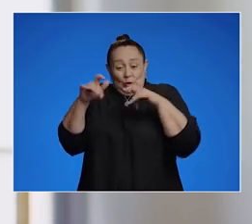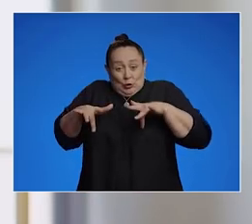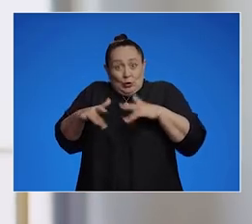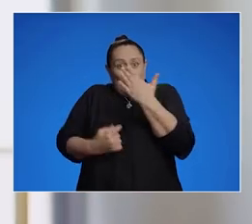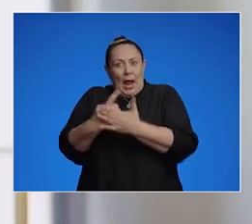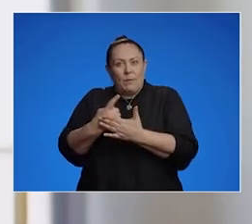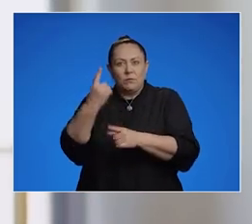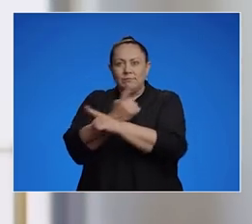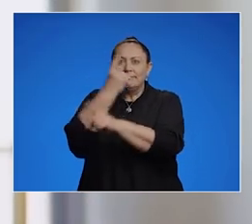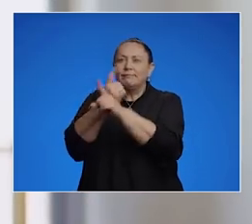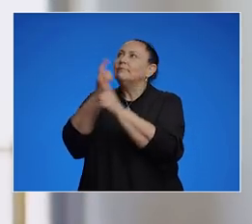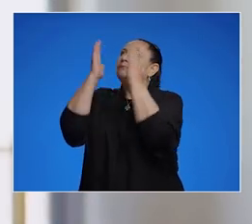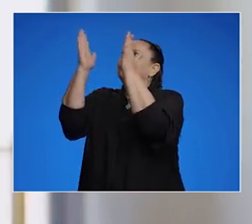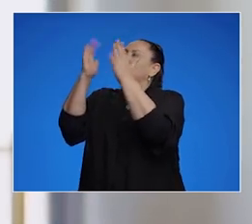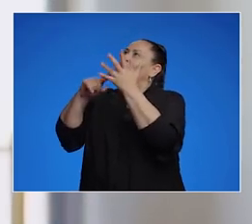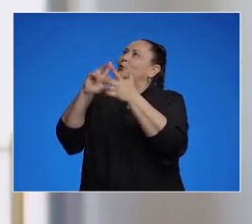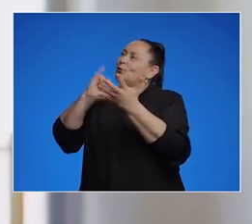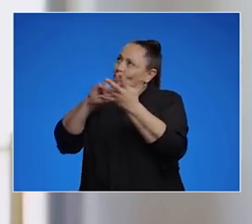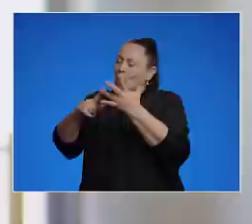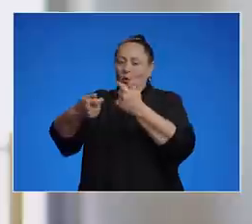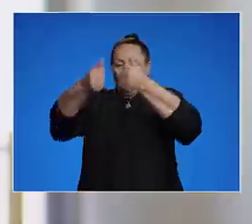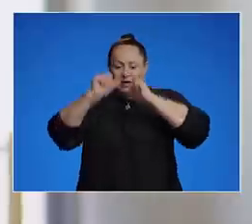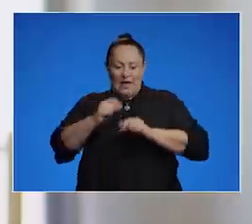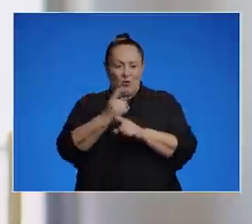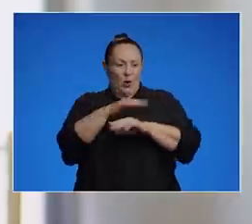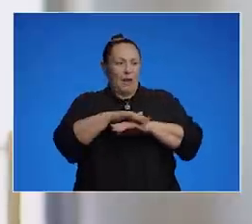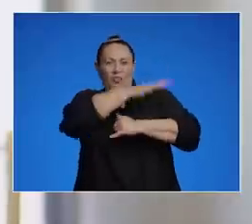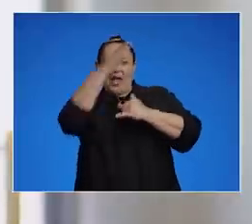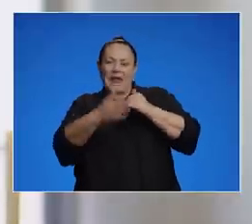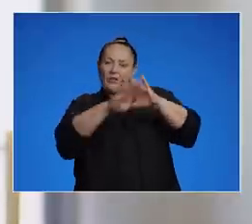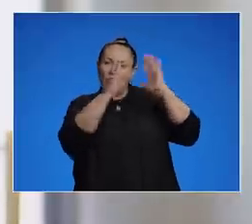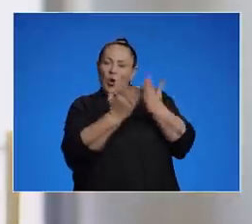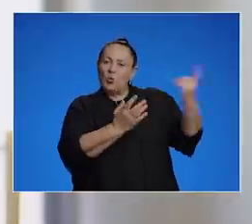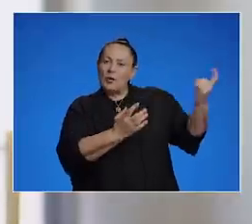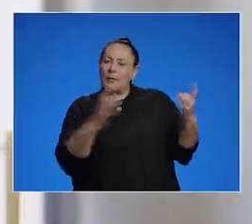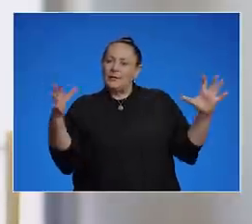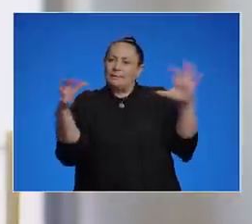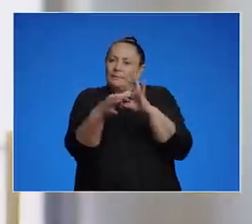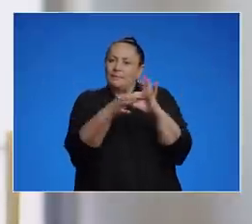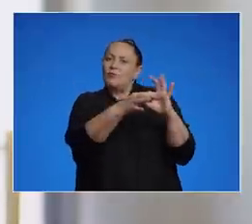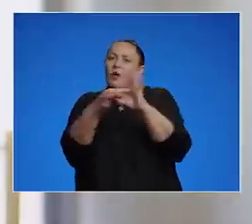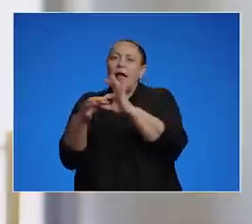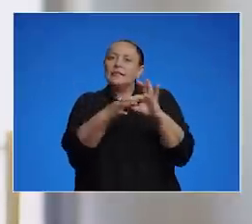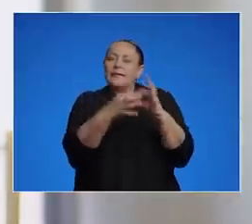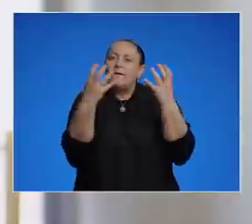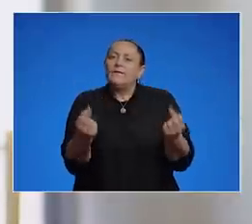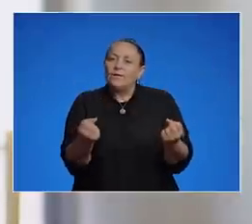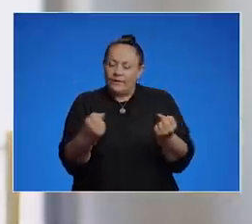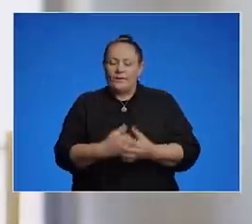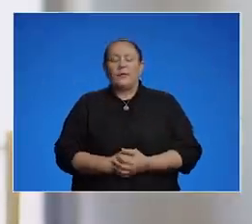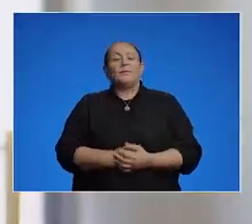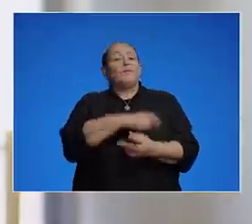event that has not yet happened, and so allows a continuity with that. But there's also another reason.